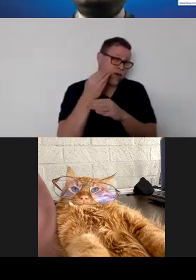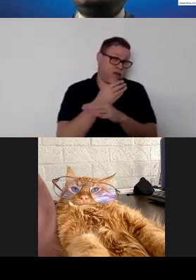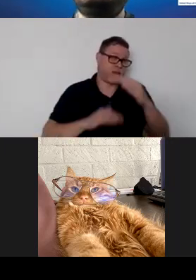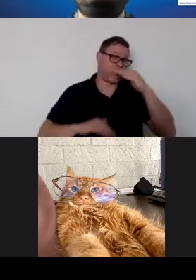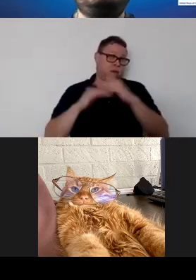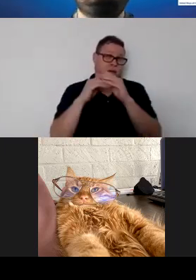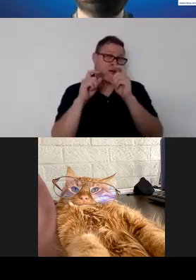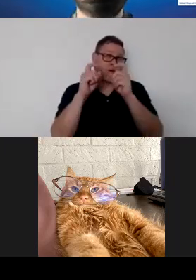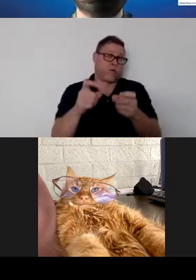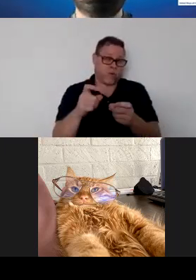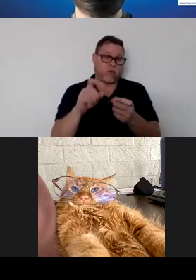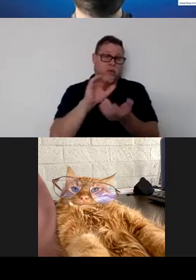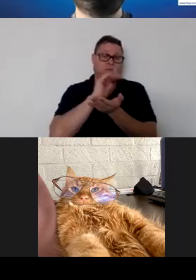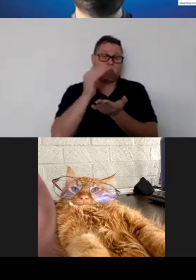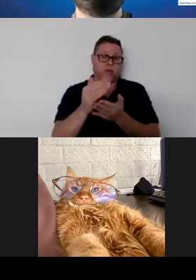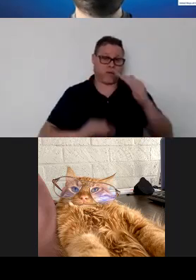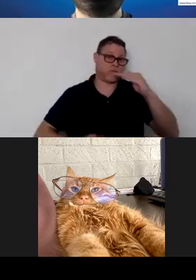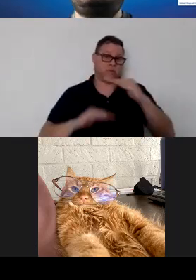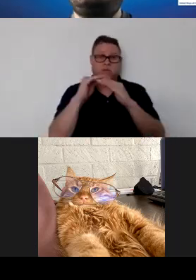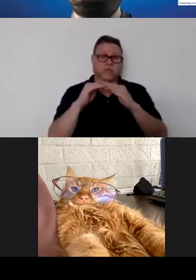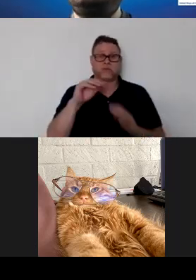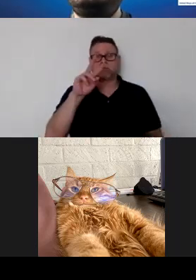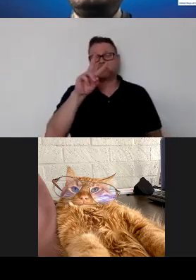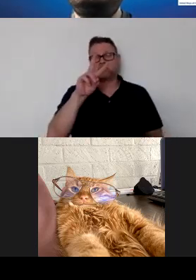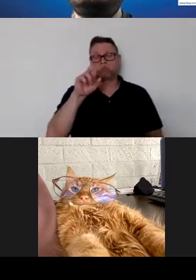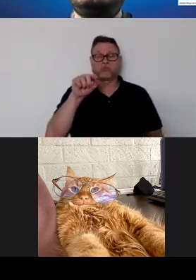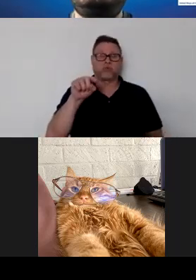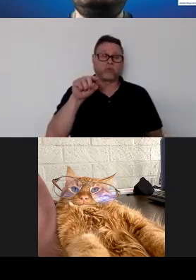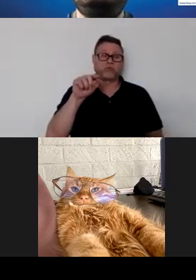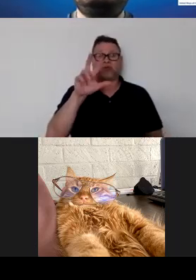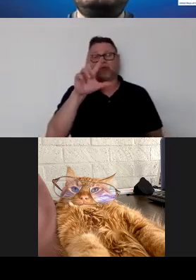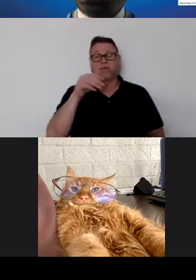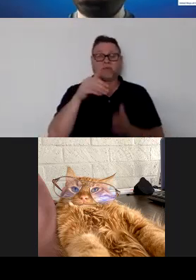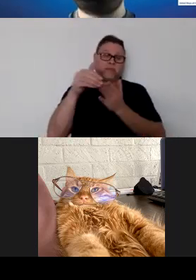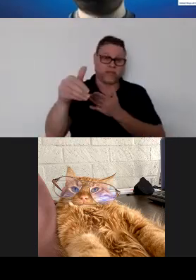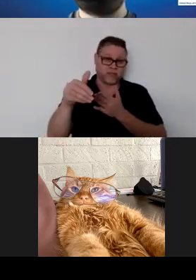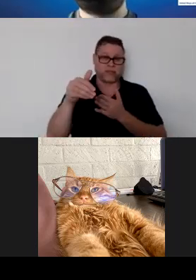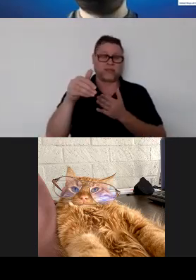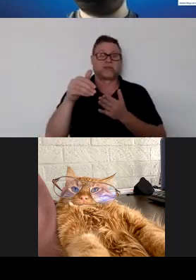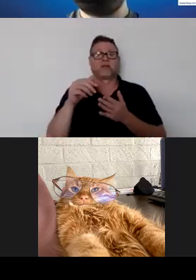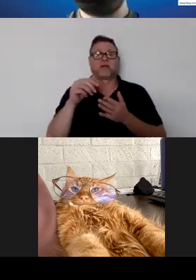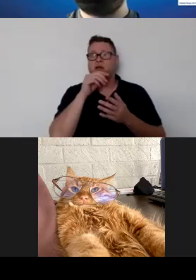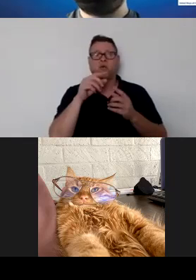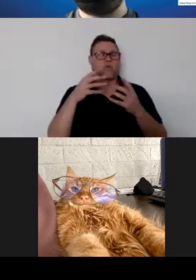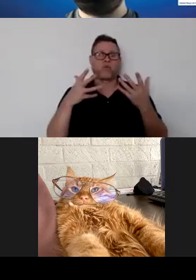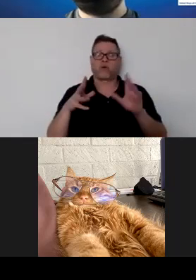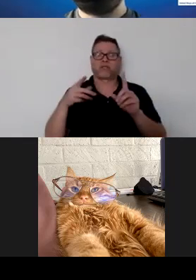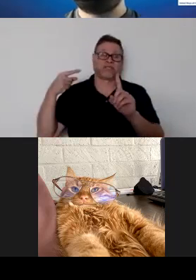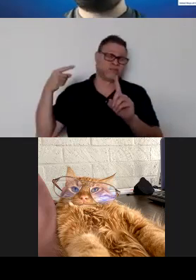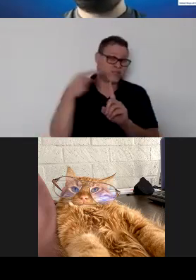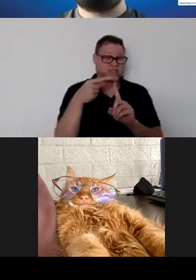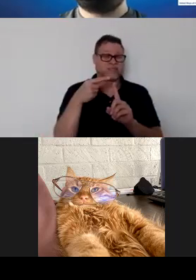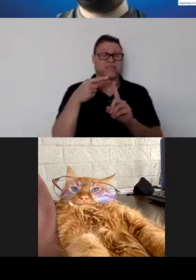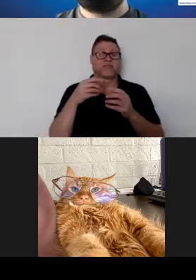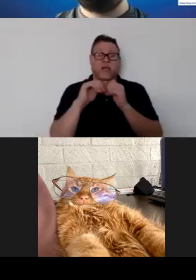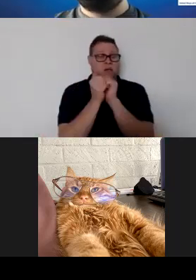maximum awardable amount can be upwards of $2.5–3 million. And I don't want to get too specific in terms of